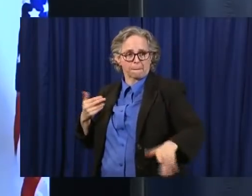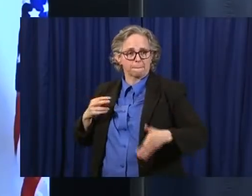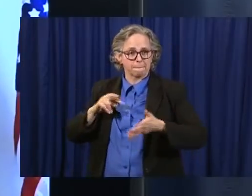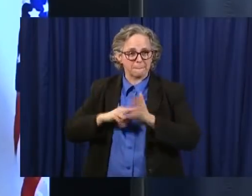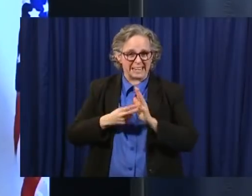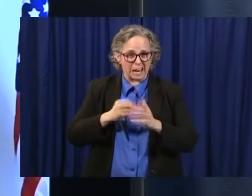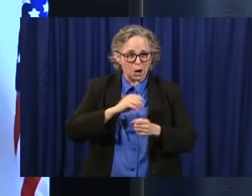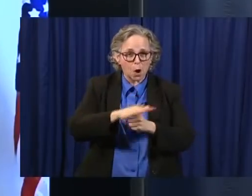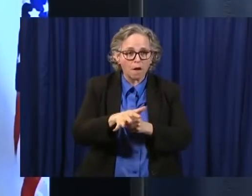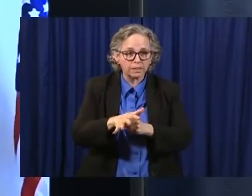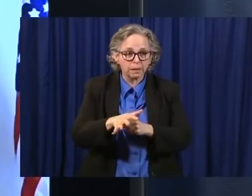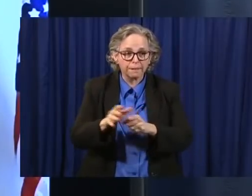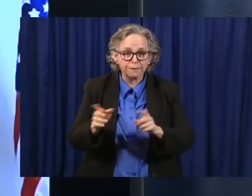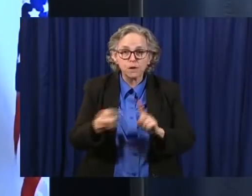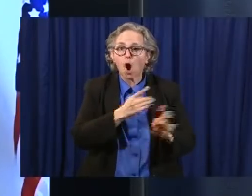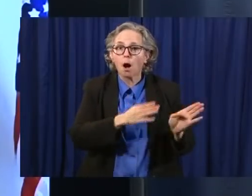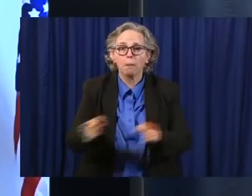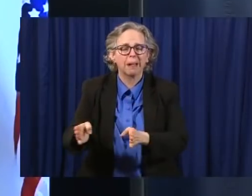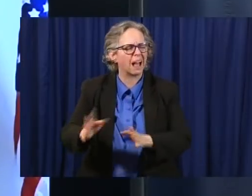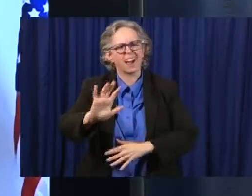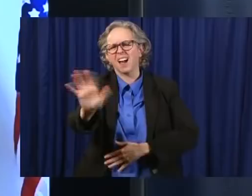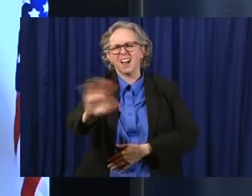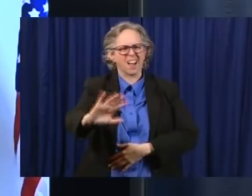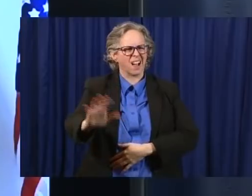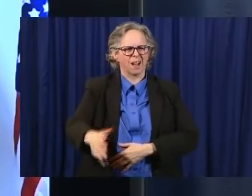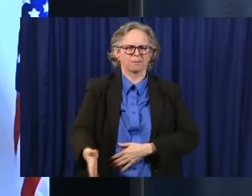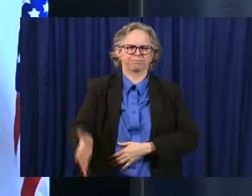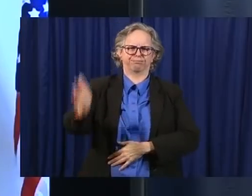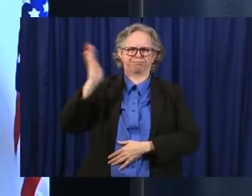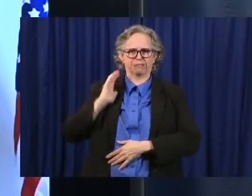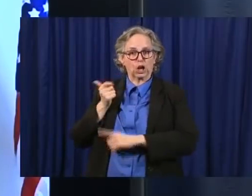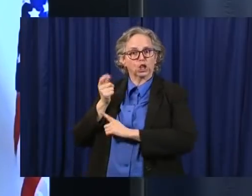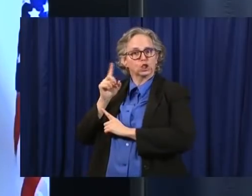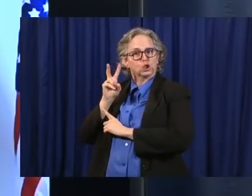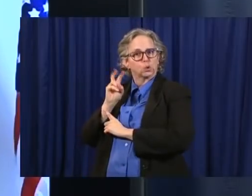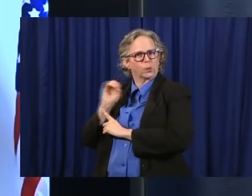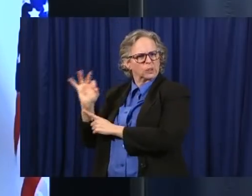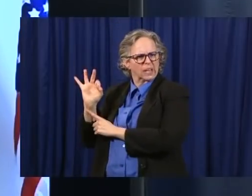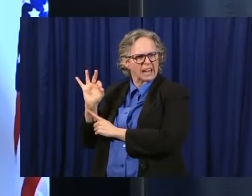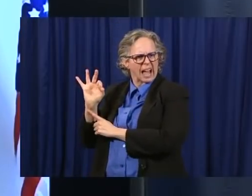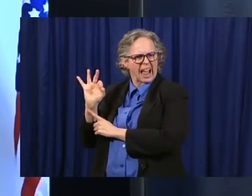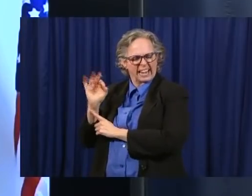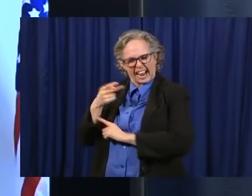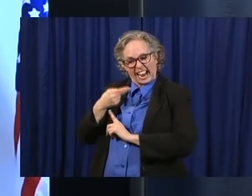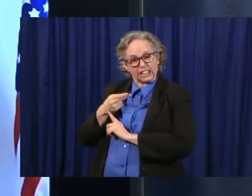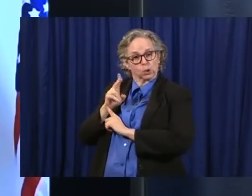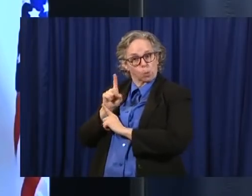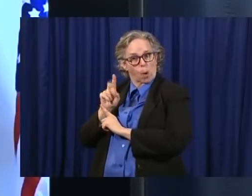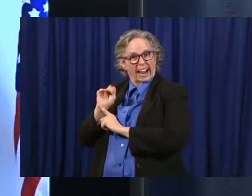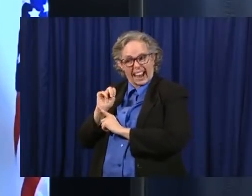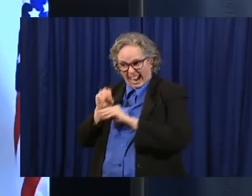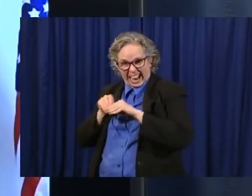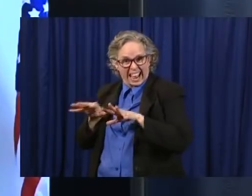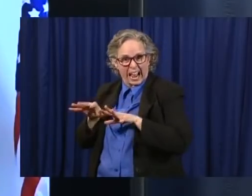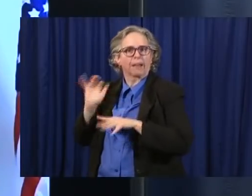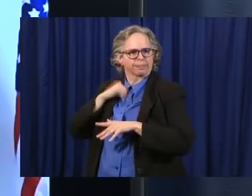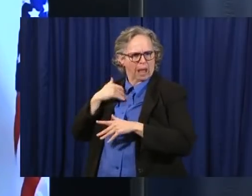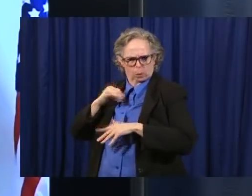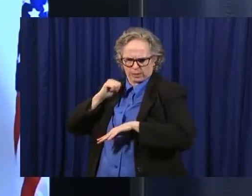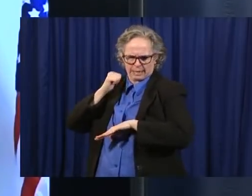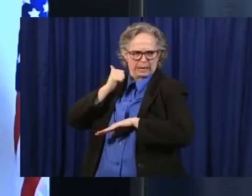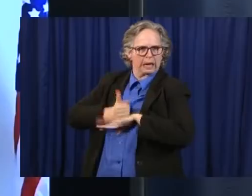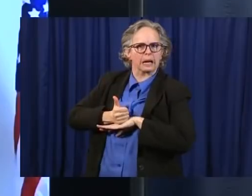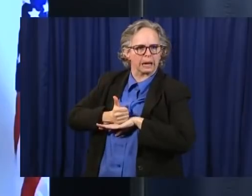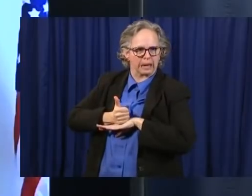in 2009 with H1N1. And ironically, I was the health authority for the department